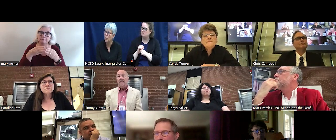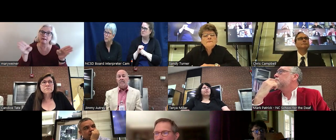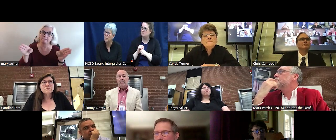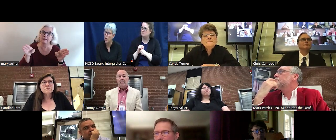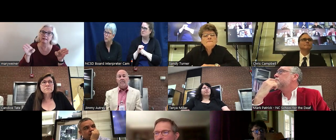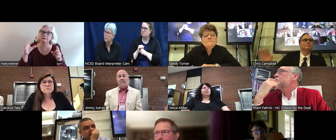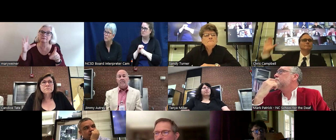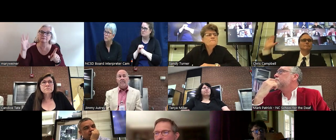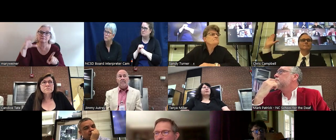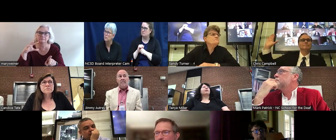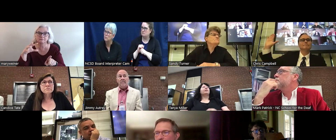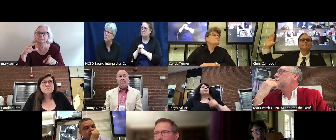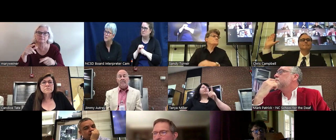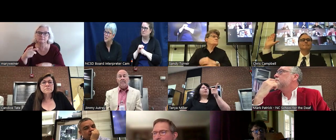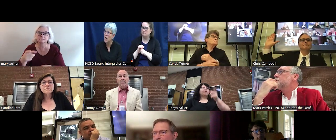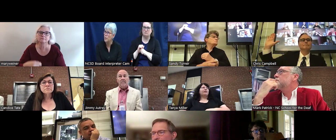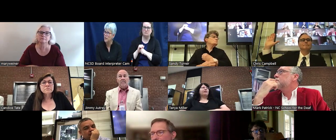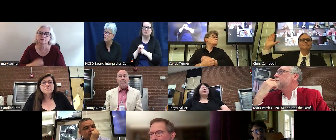or no?